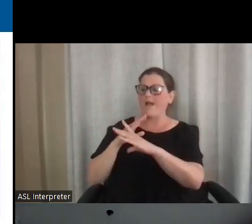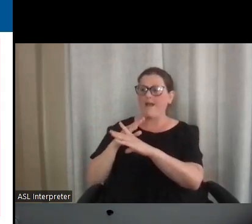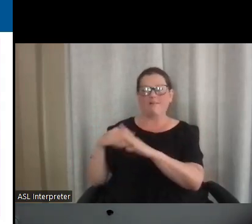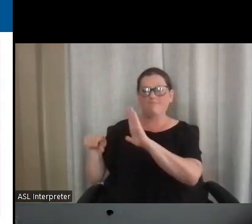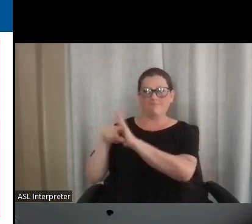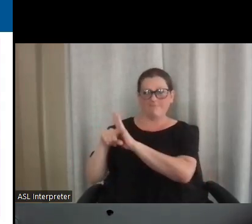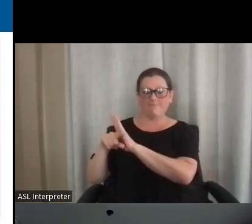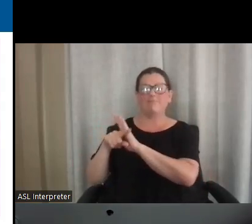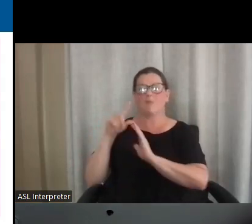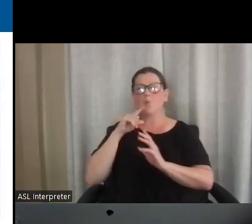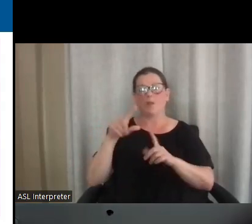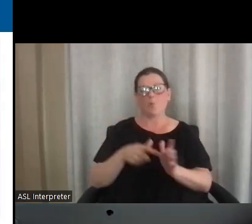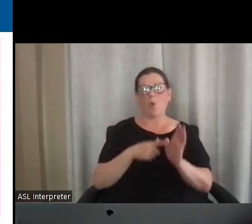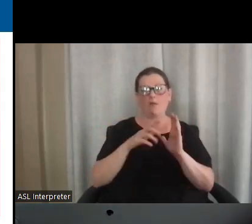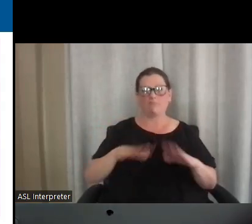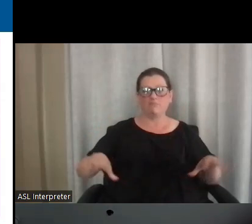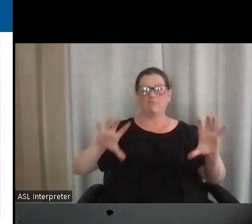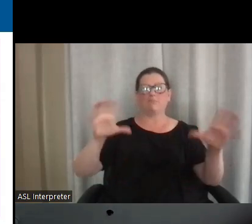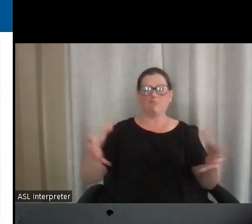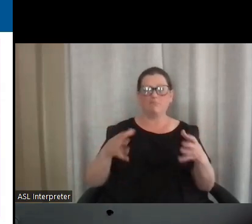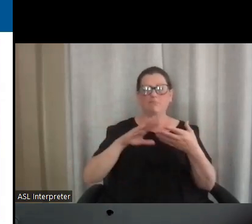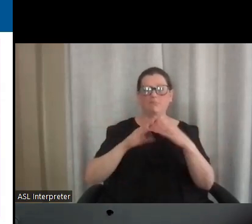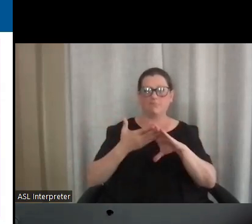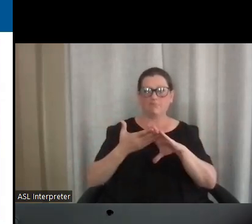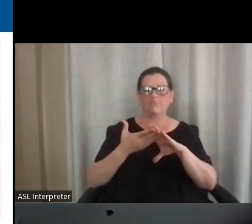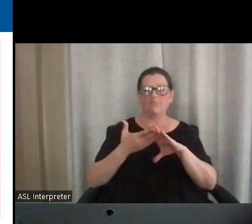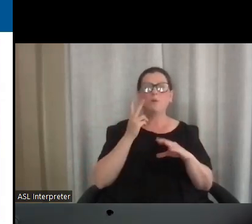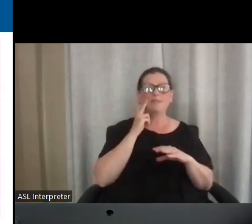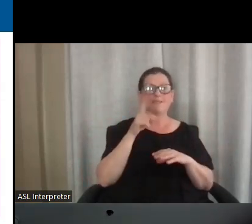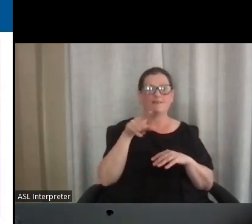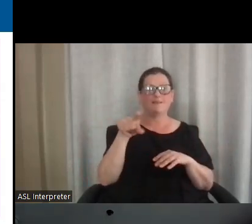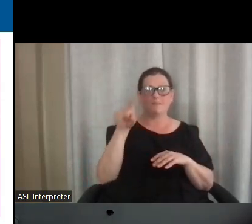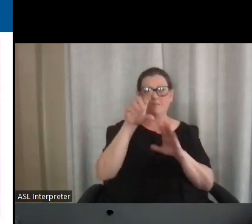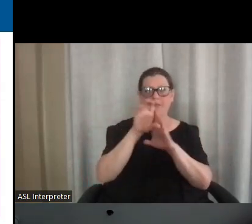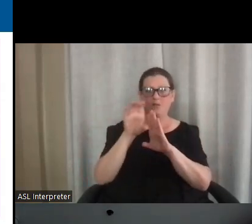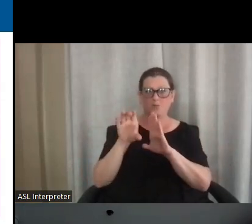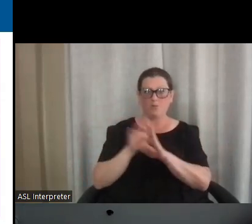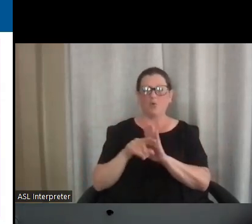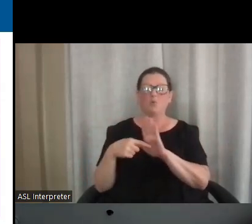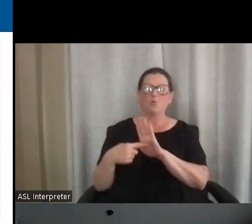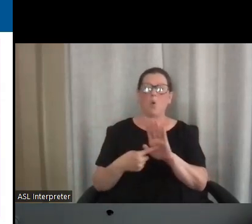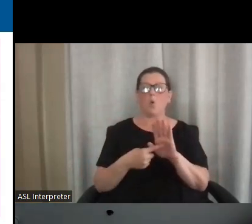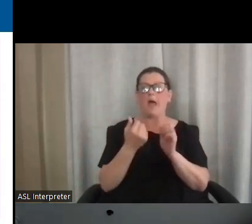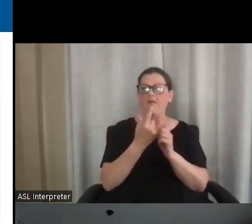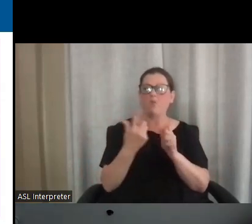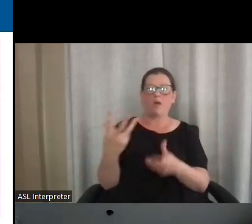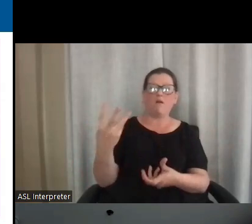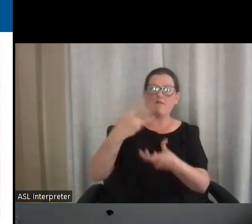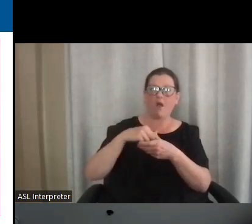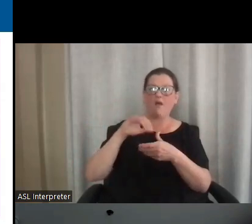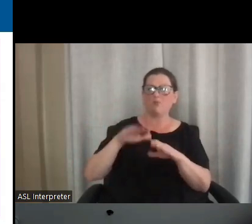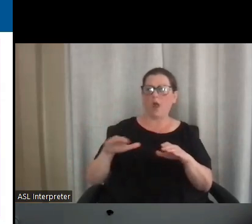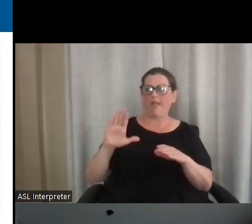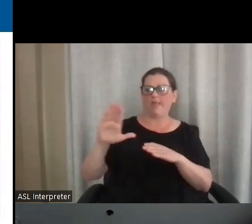takes a village. So you can see through our visuals to the right of the screen, and we wanted to convey the idea that all members of a child's community are the